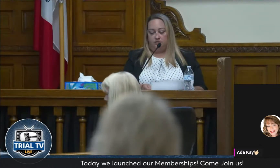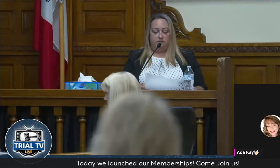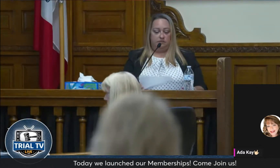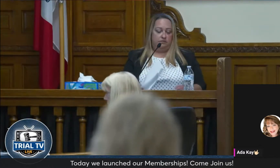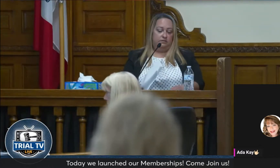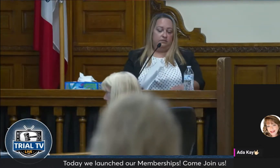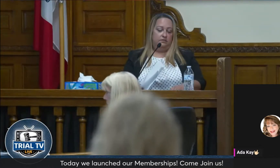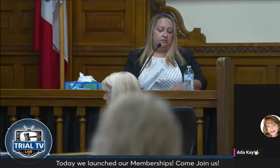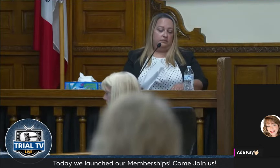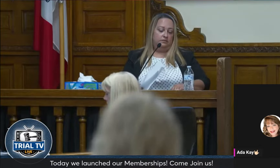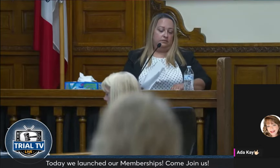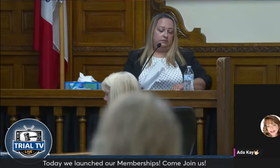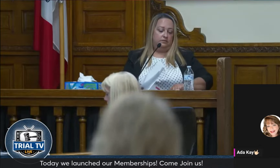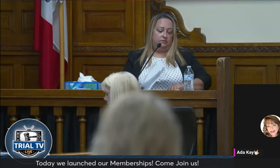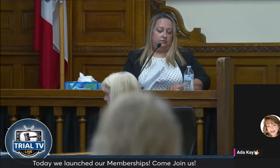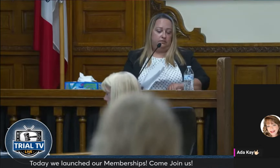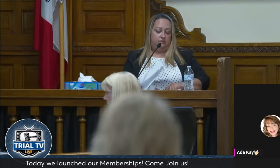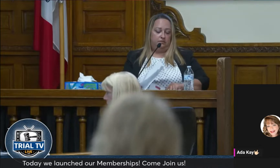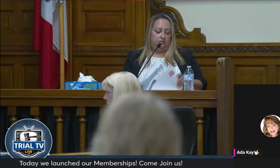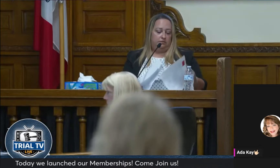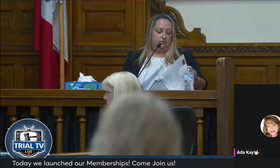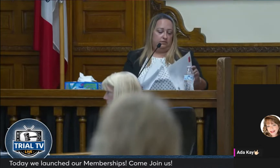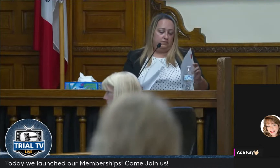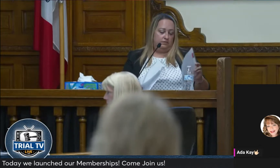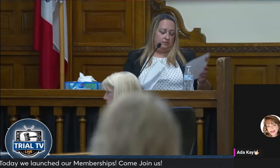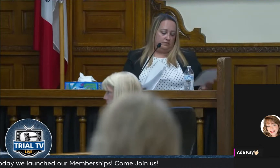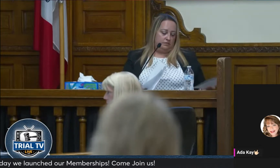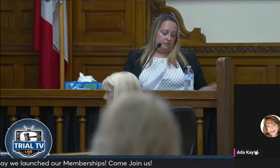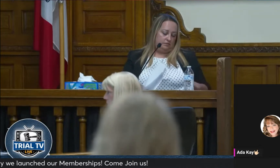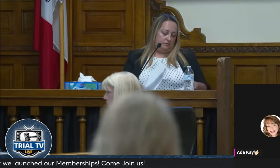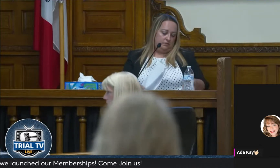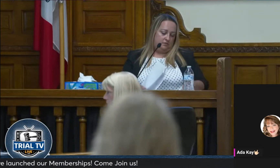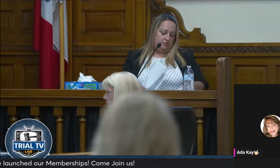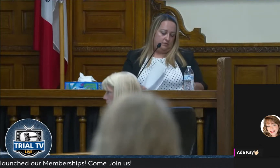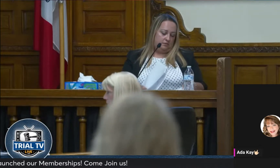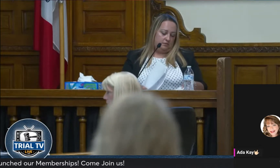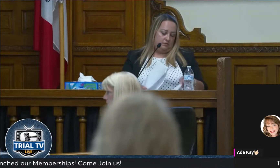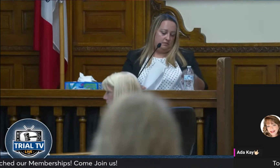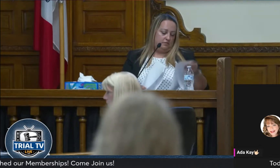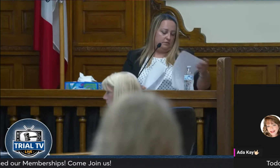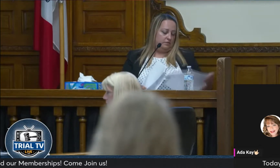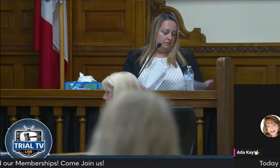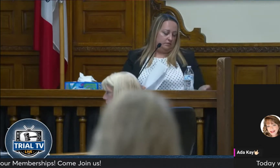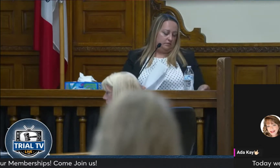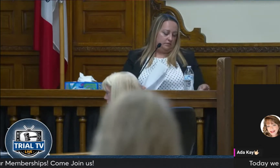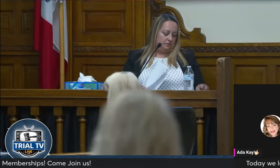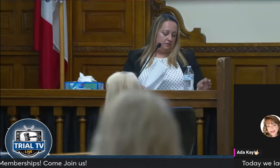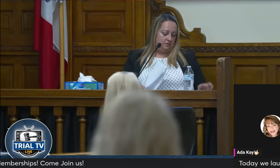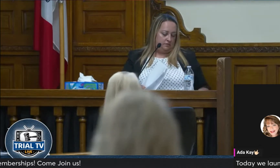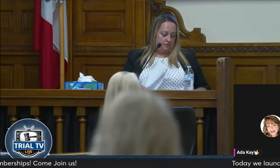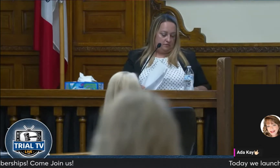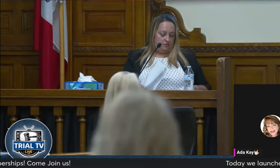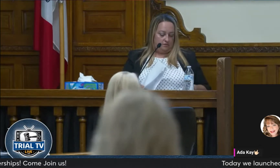When I look back at when you screened those 3 areas initially, what did you find